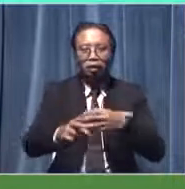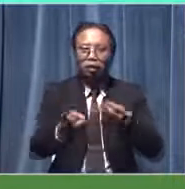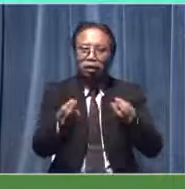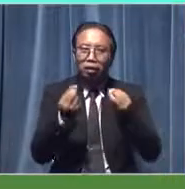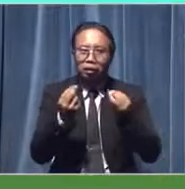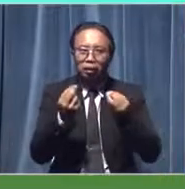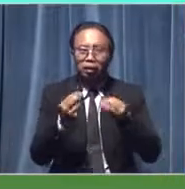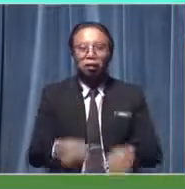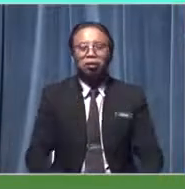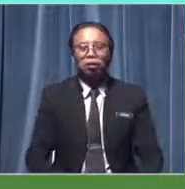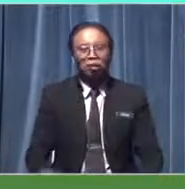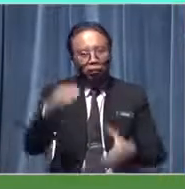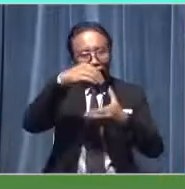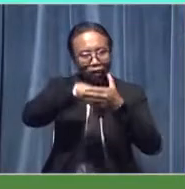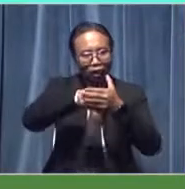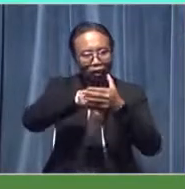a calculator,